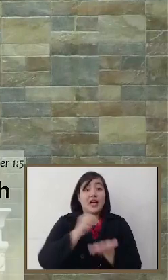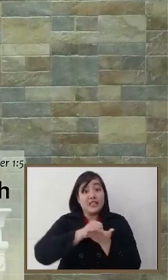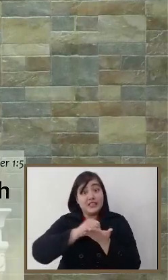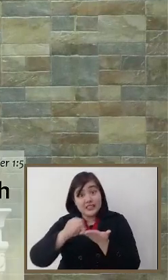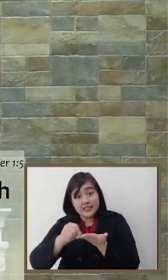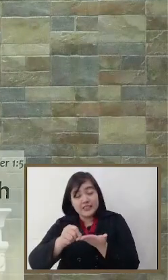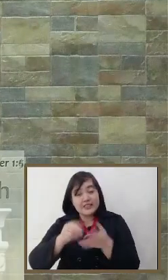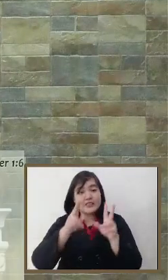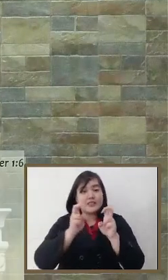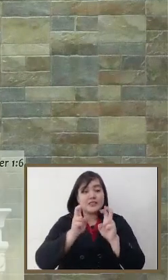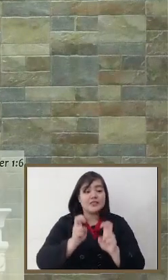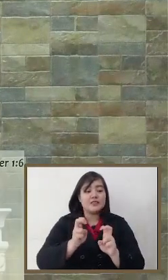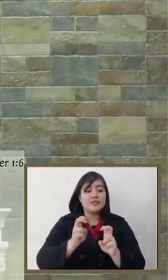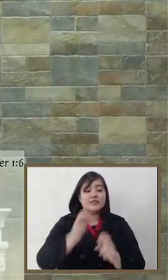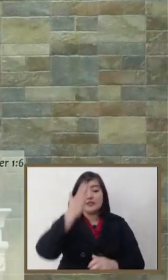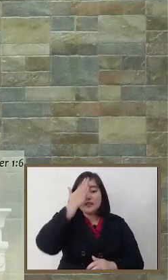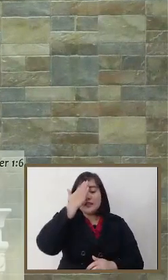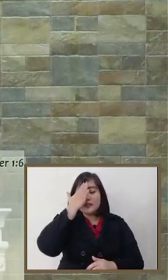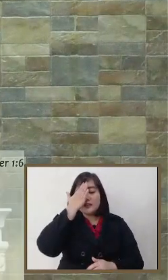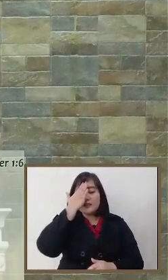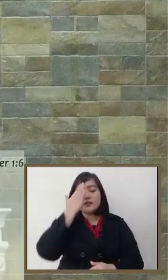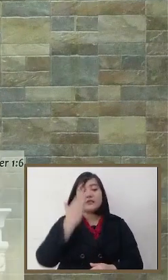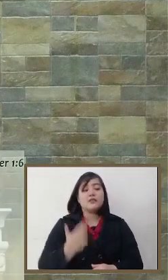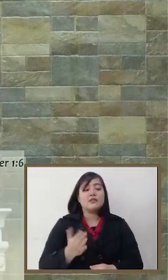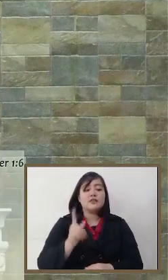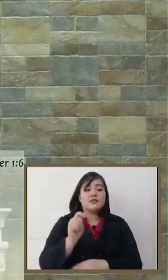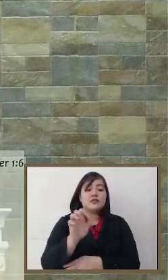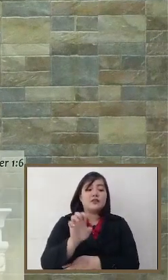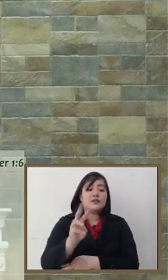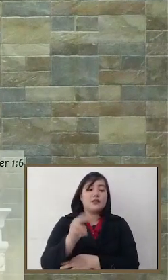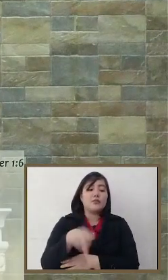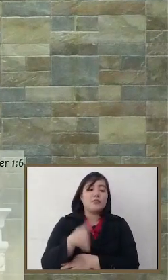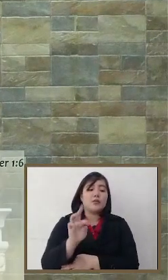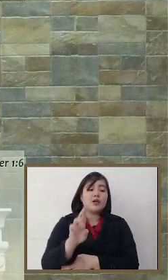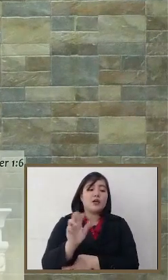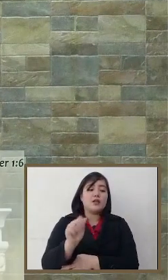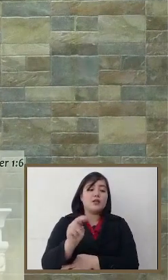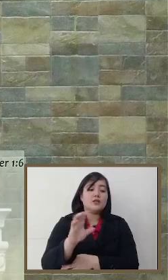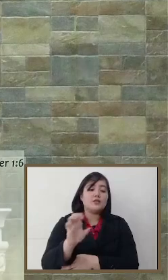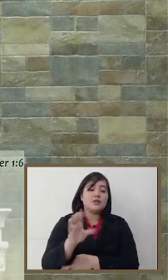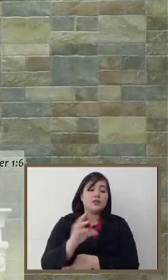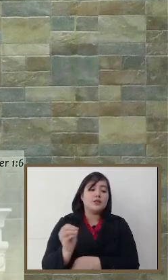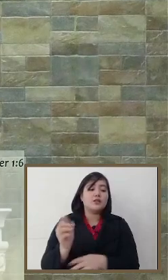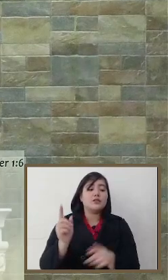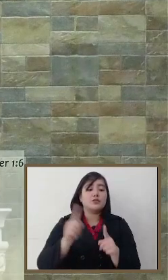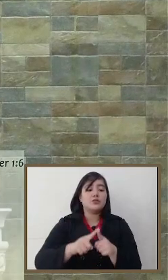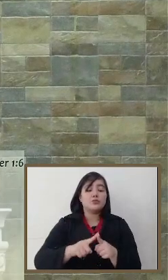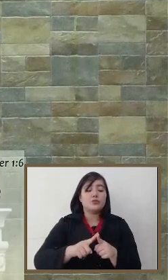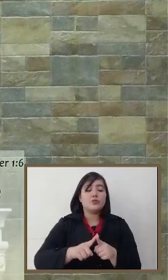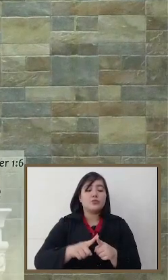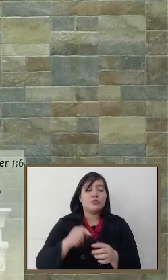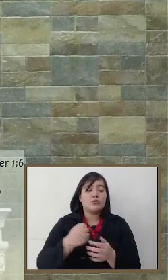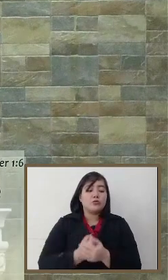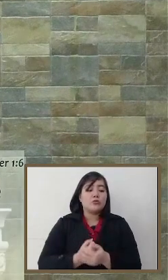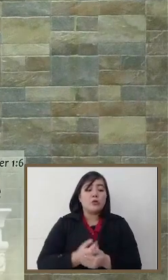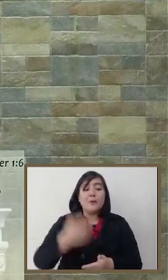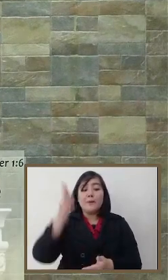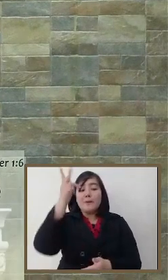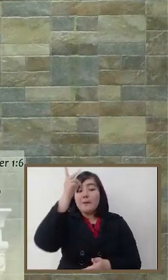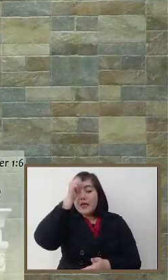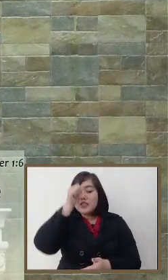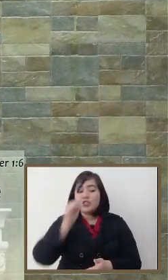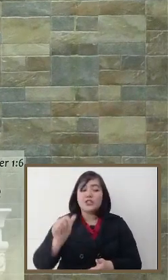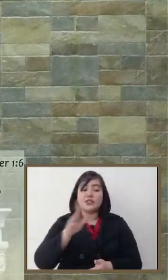knowledge, temperance. And to temperance, patience. And to patience, godliness. And